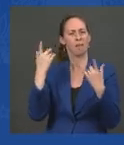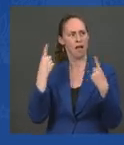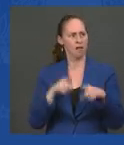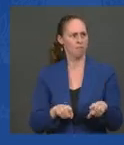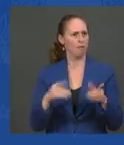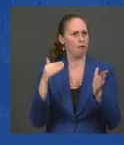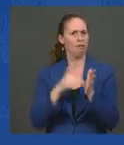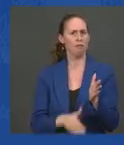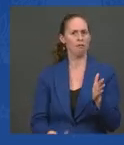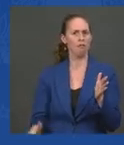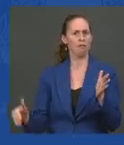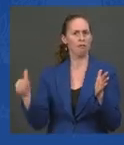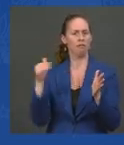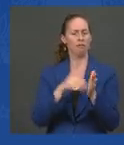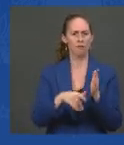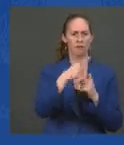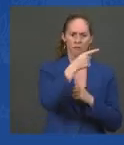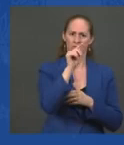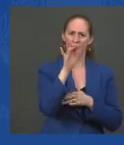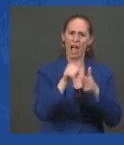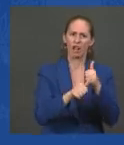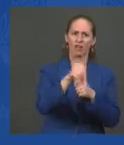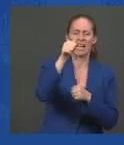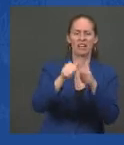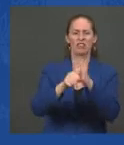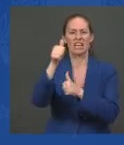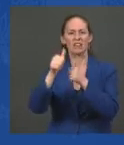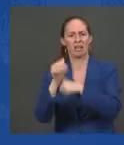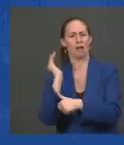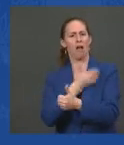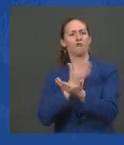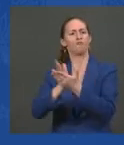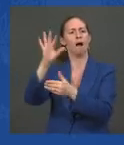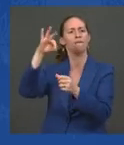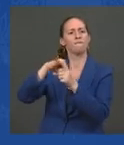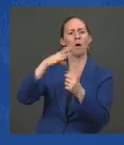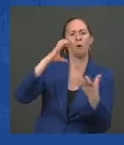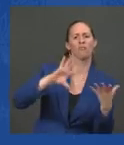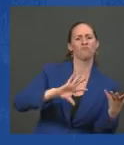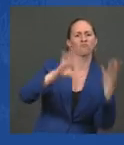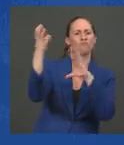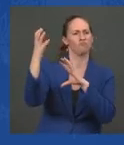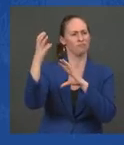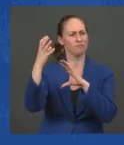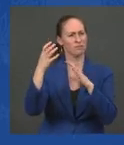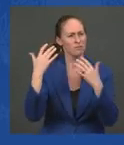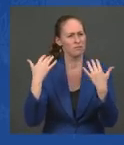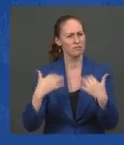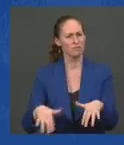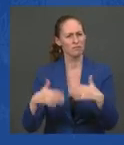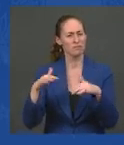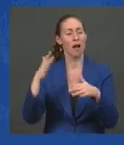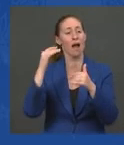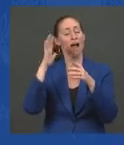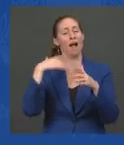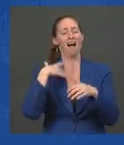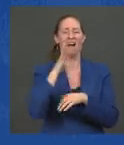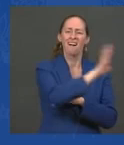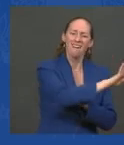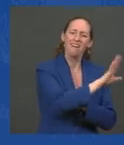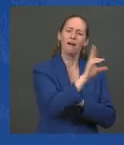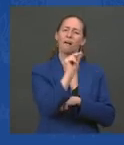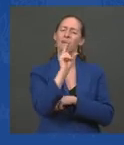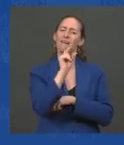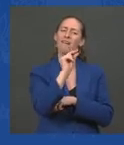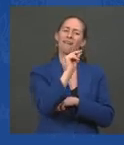threats to the right to vote in free and fair elections come to fruition. Each time we fought back. We've got to continue